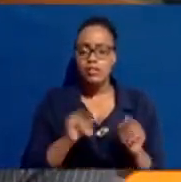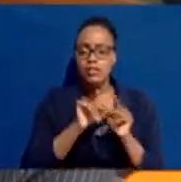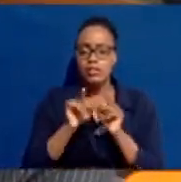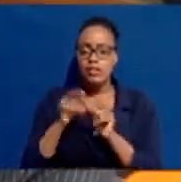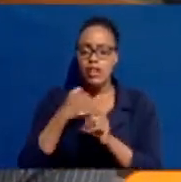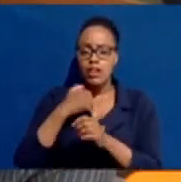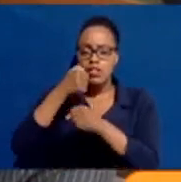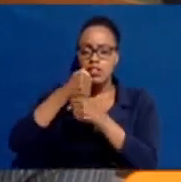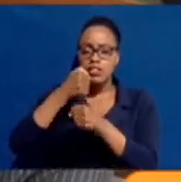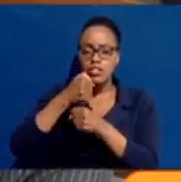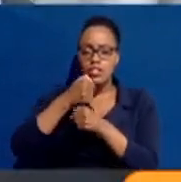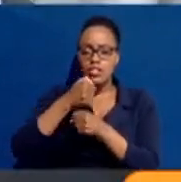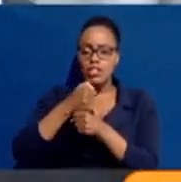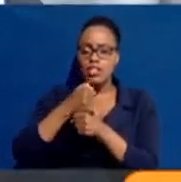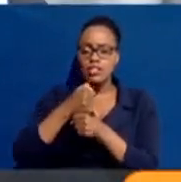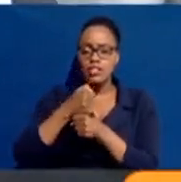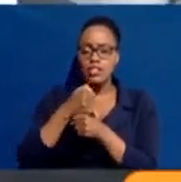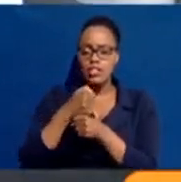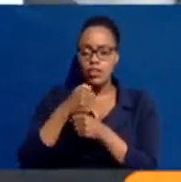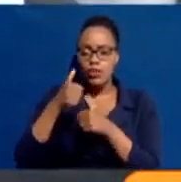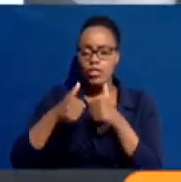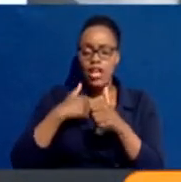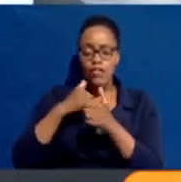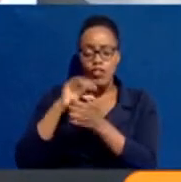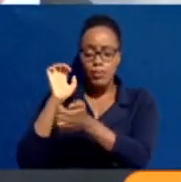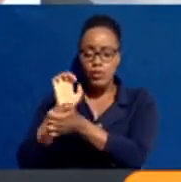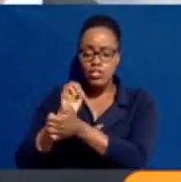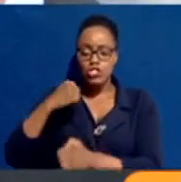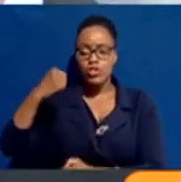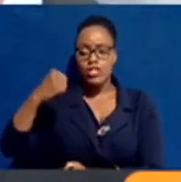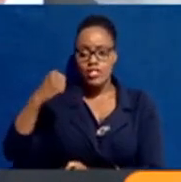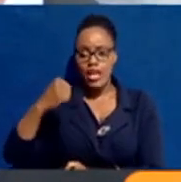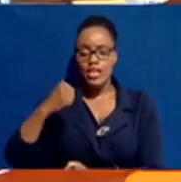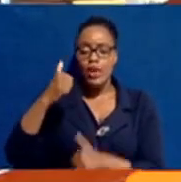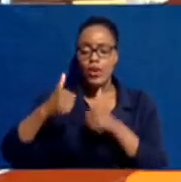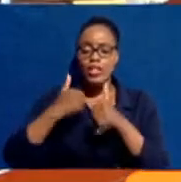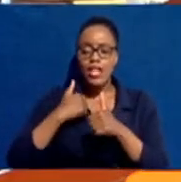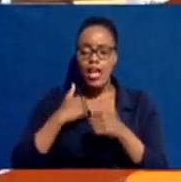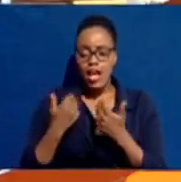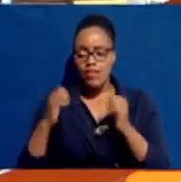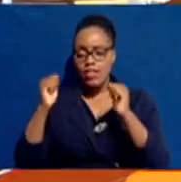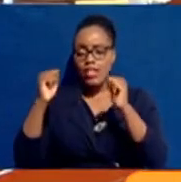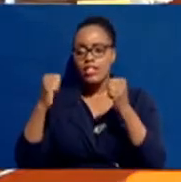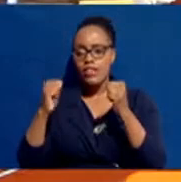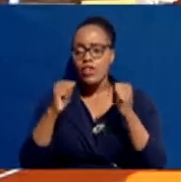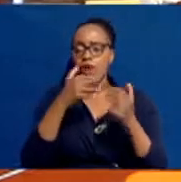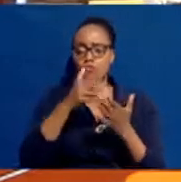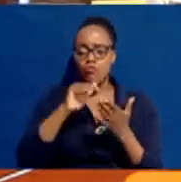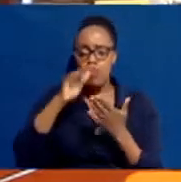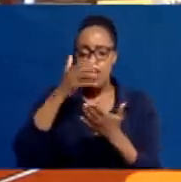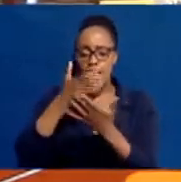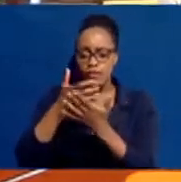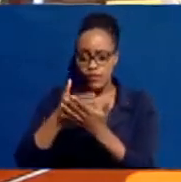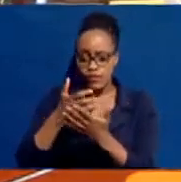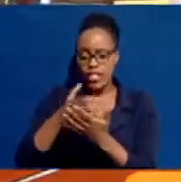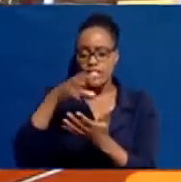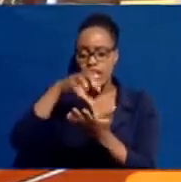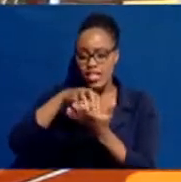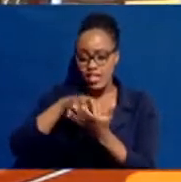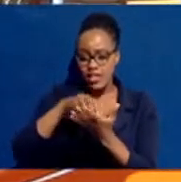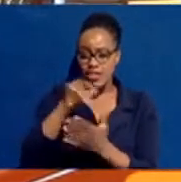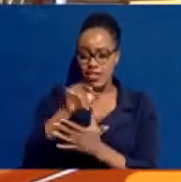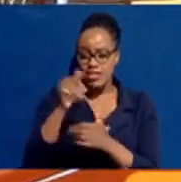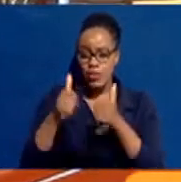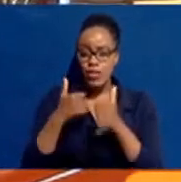than 7 billion shillings. The Director of Public Prosecutions claimed that efforts to secure further evidence to the case from the